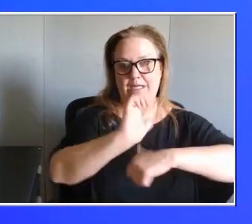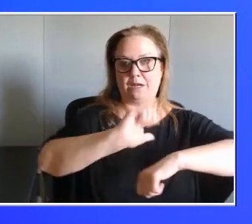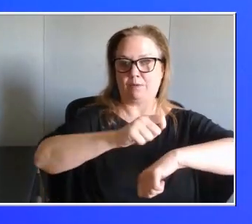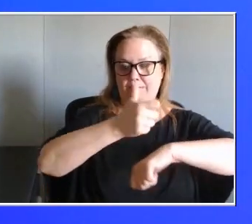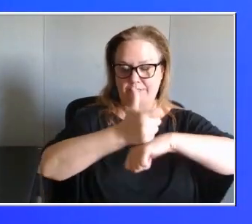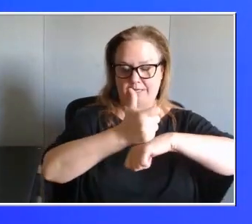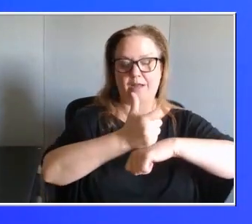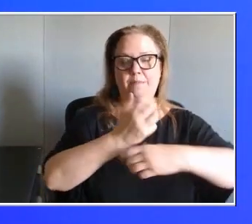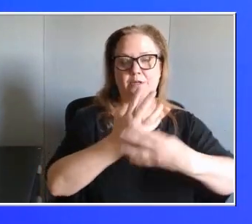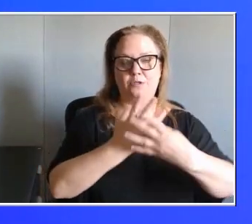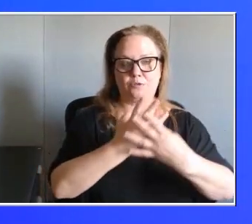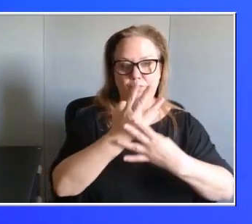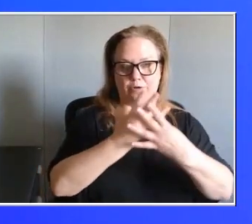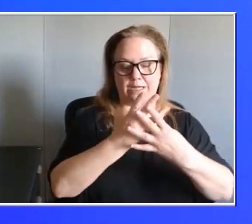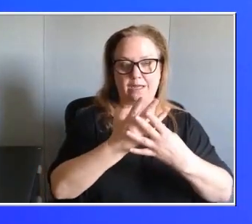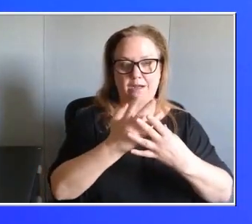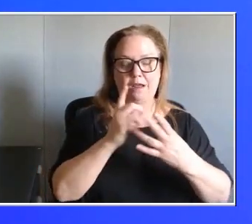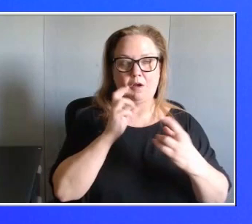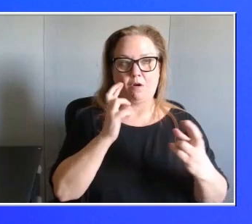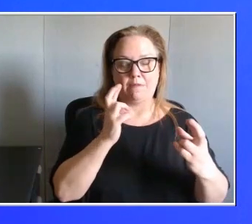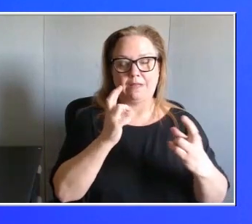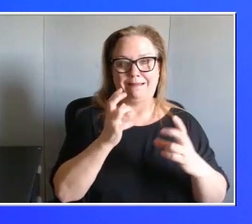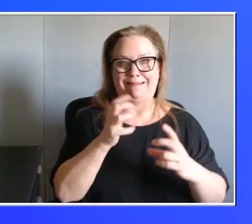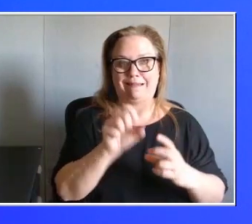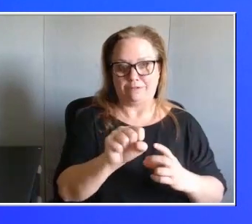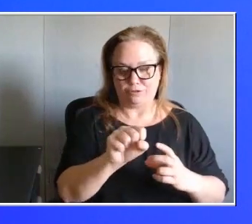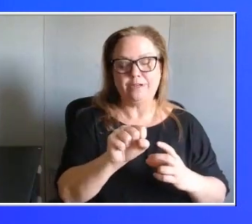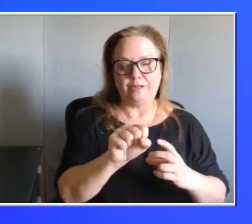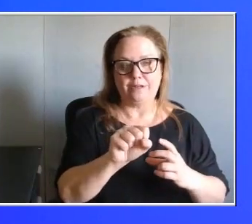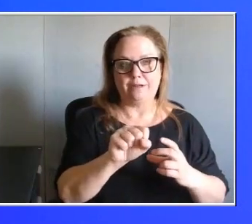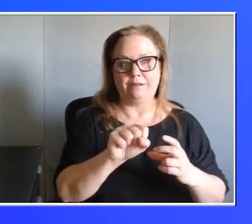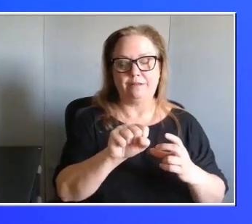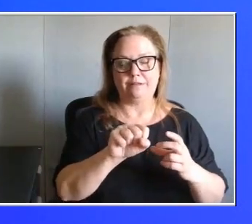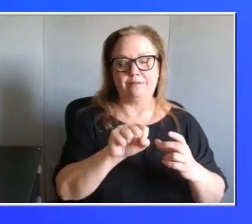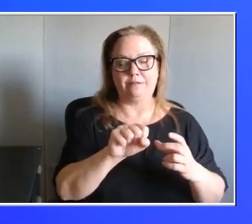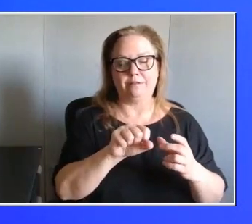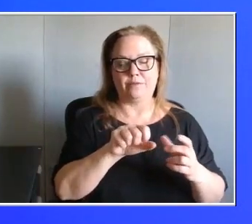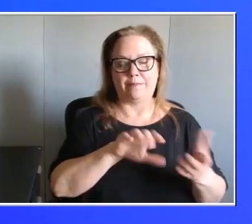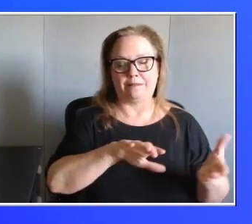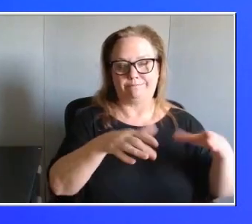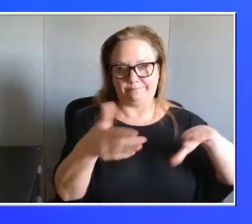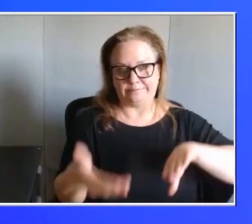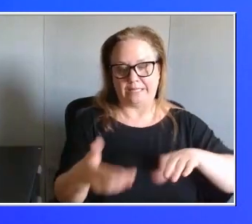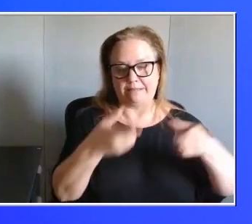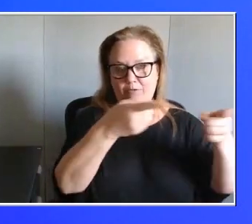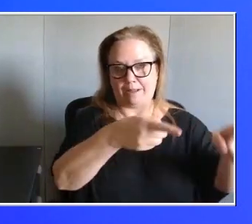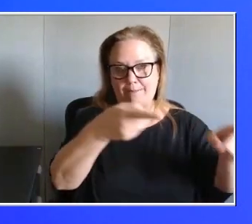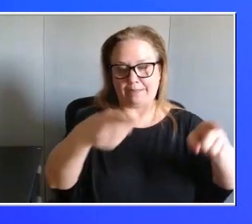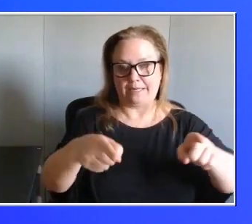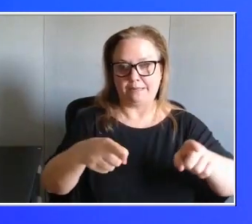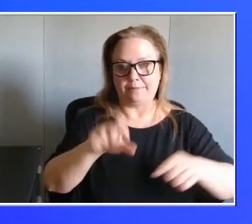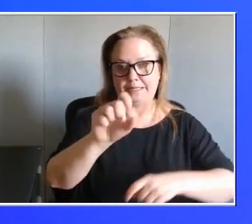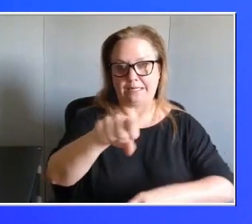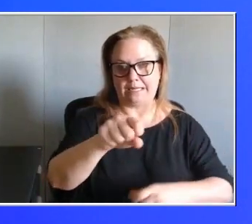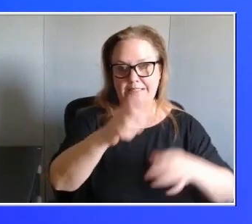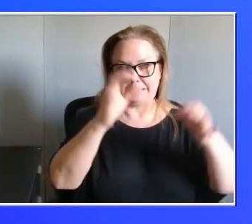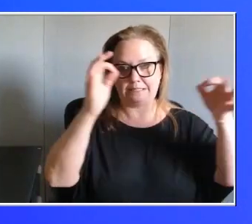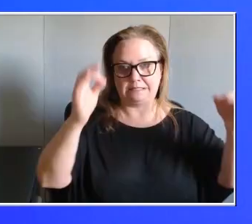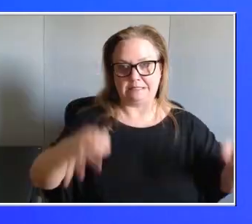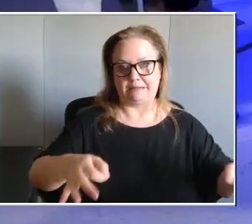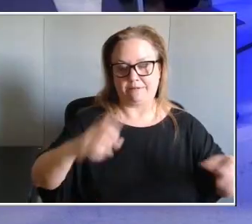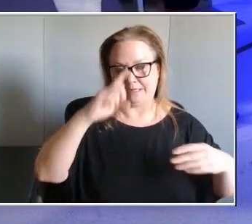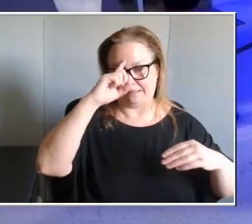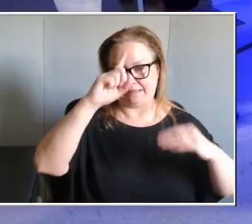screening and hopes of catching those women and reducing maternal mortality from that cause. But yeah, it's definitely something to